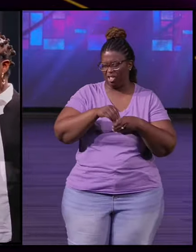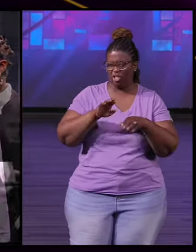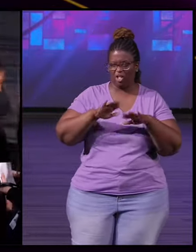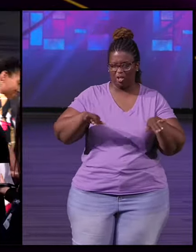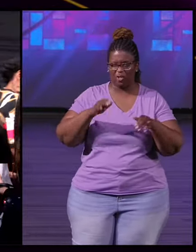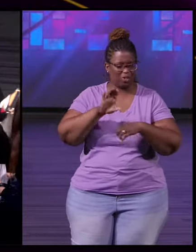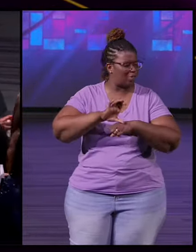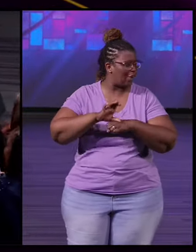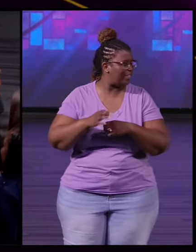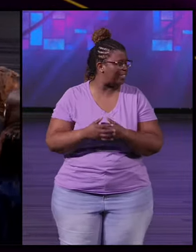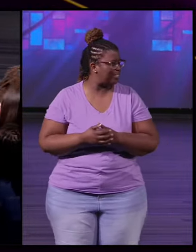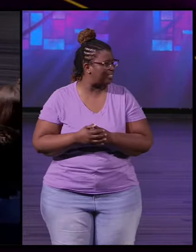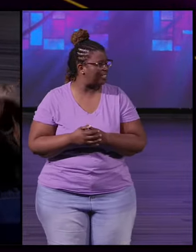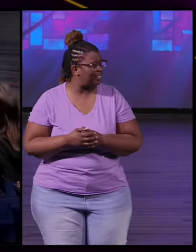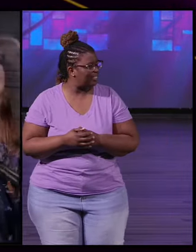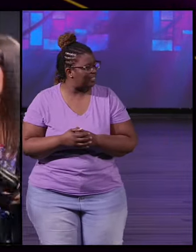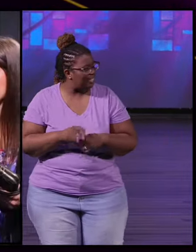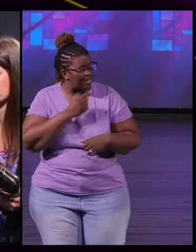Keisha.